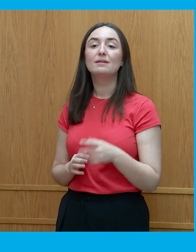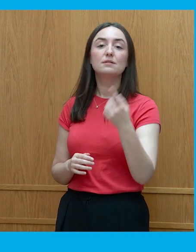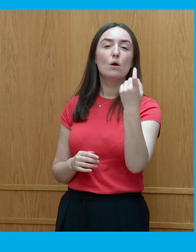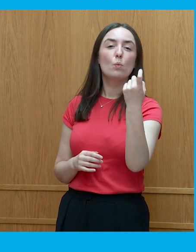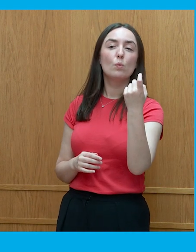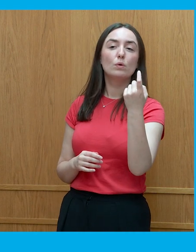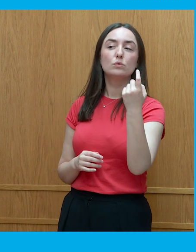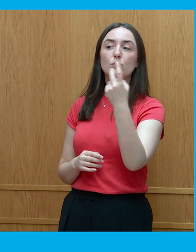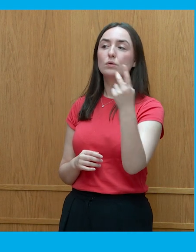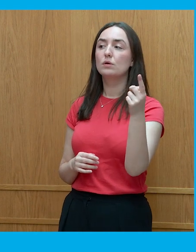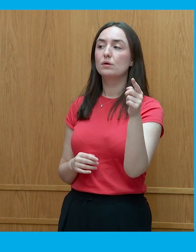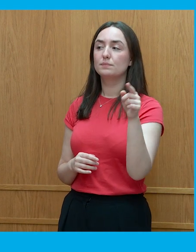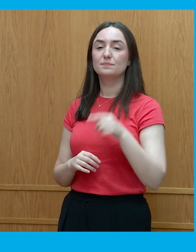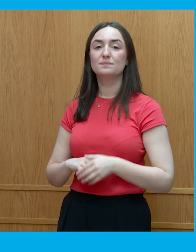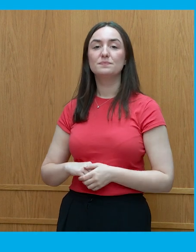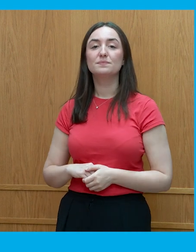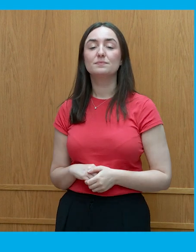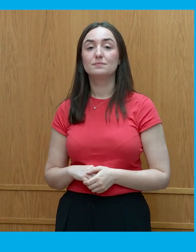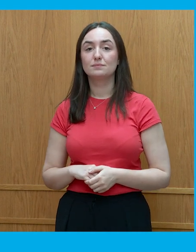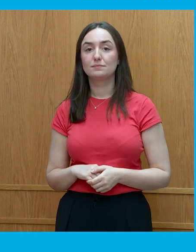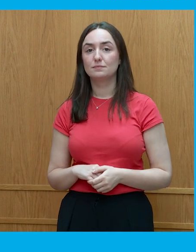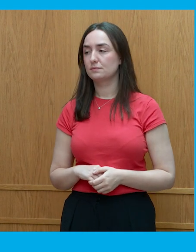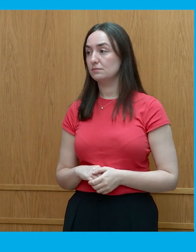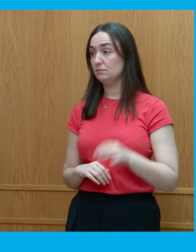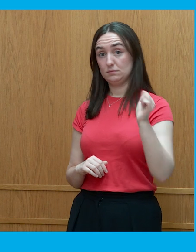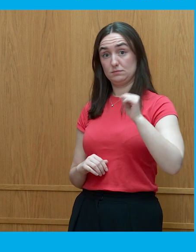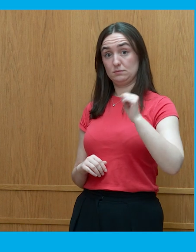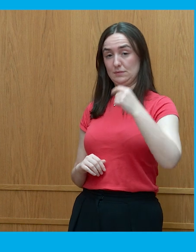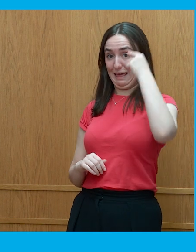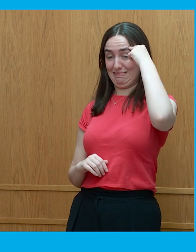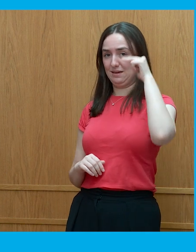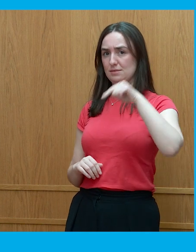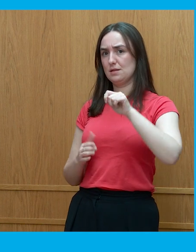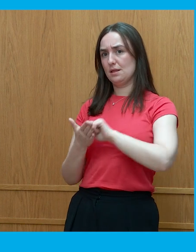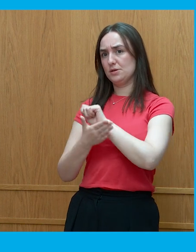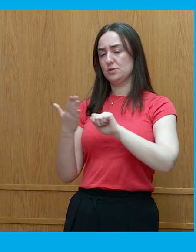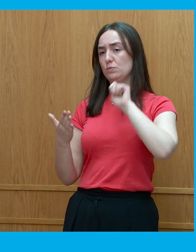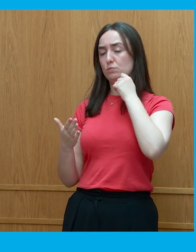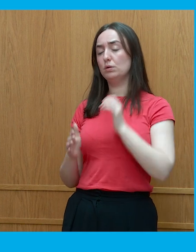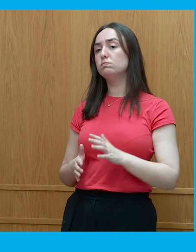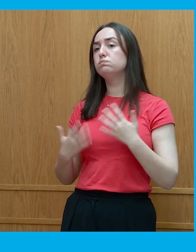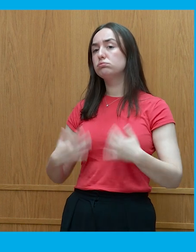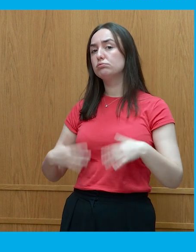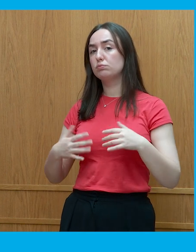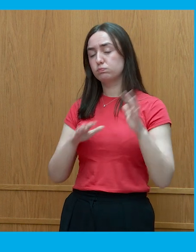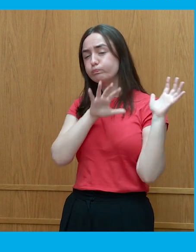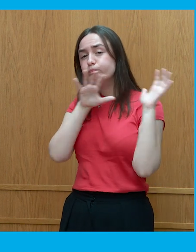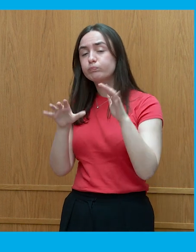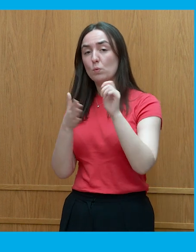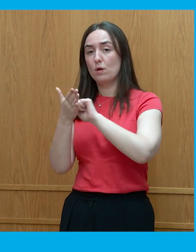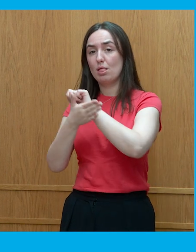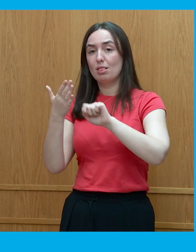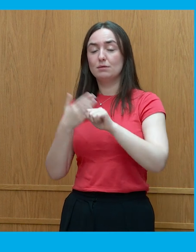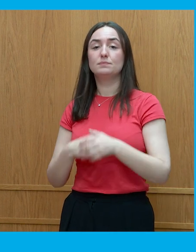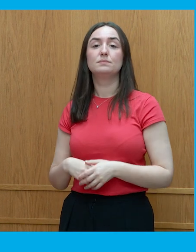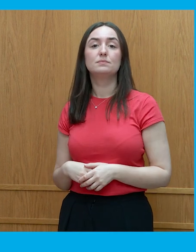sorry. Yes, I think this is going to be a turnout election, and in 2016 the turnout was 60%. The last